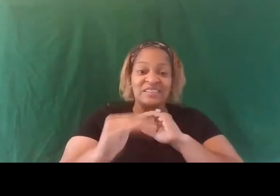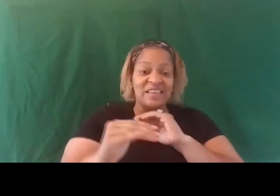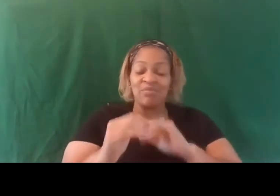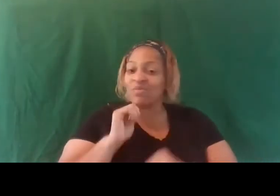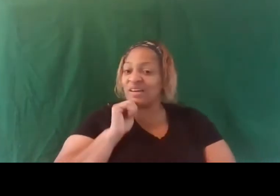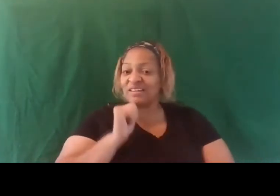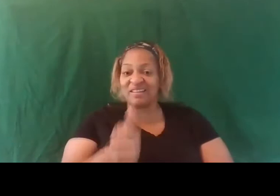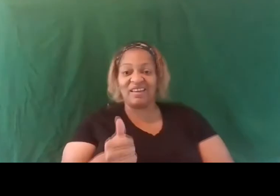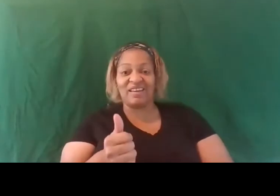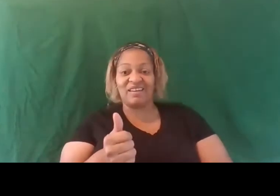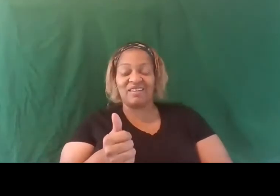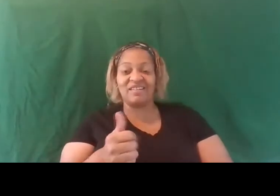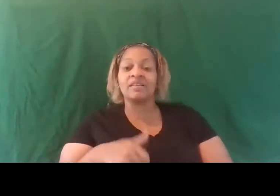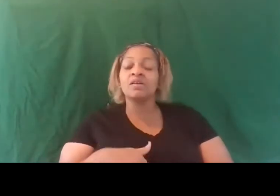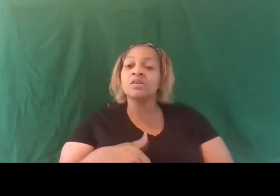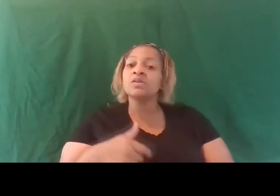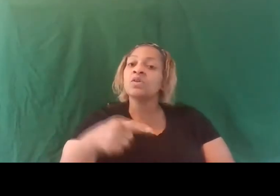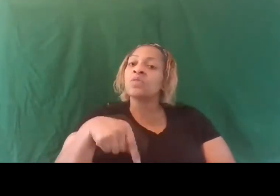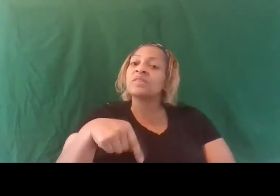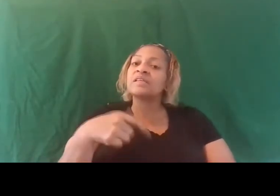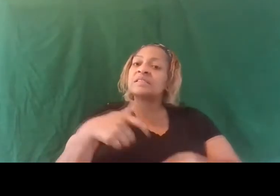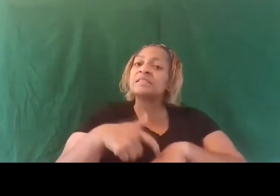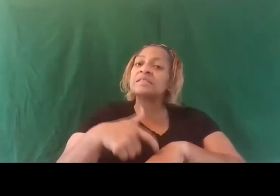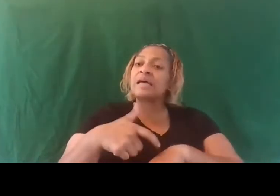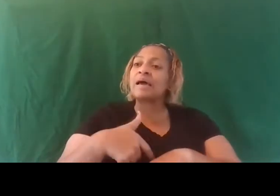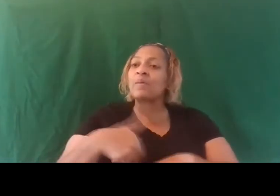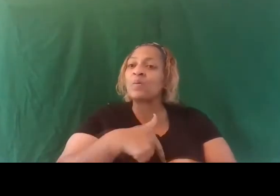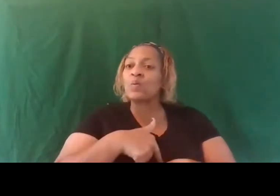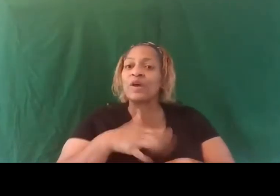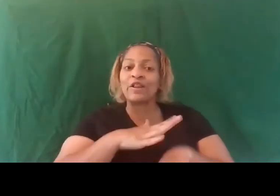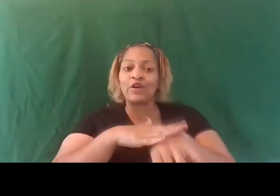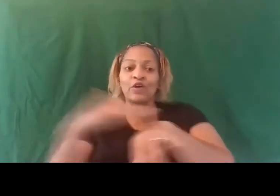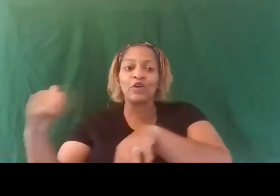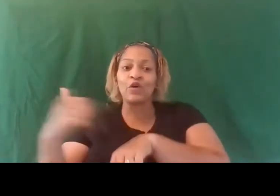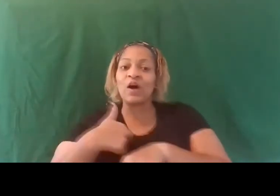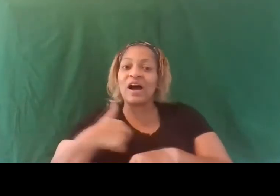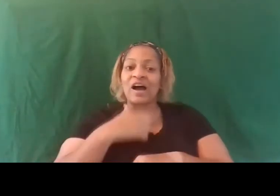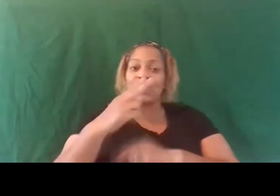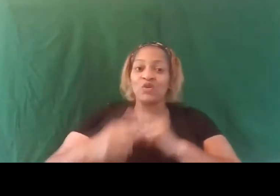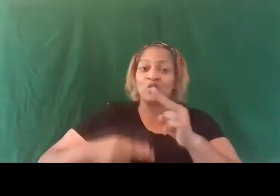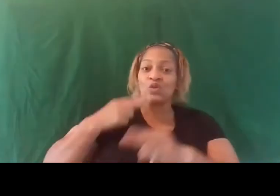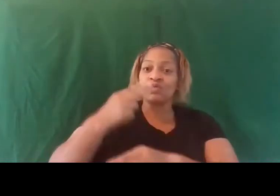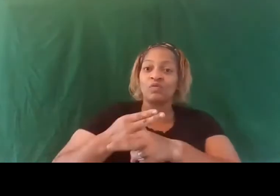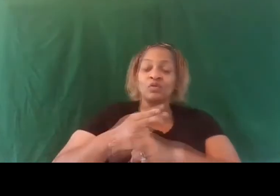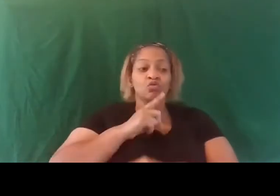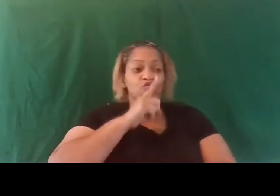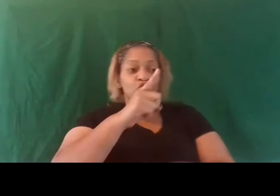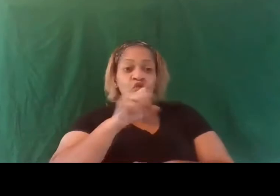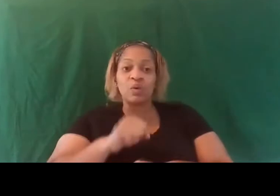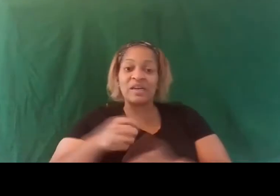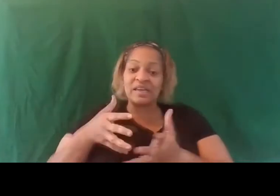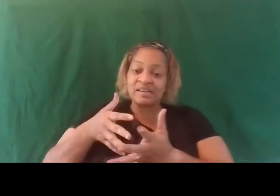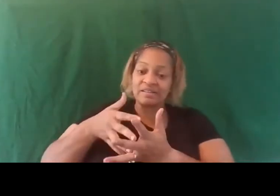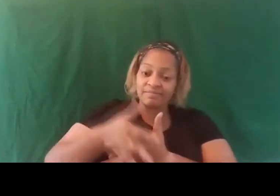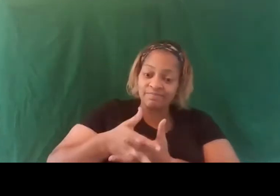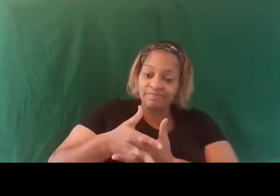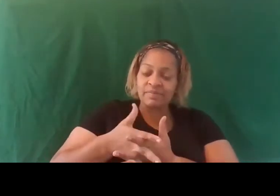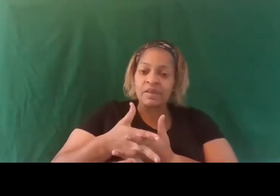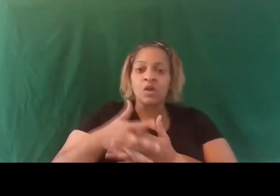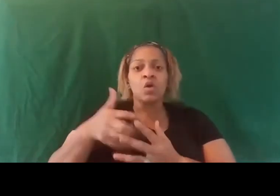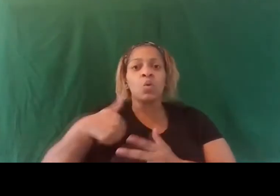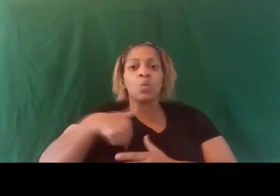are called to ask, what are the universal truths that we can anchor onto, lean into, and deepen our understanding